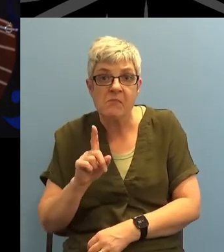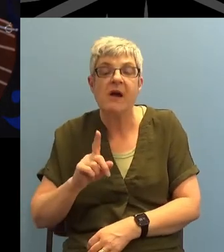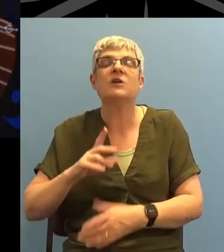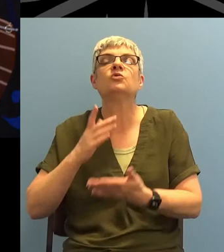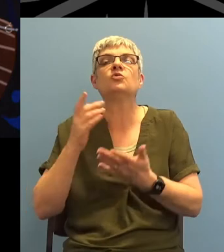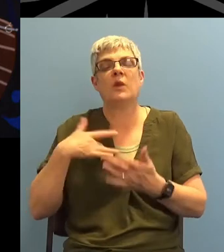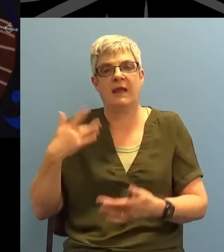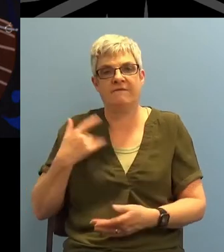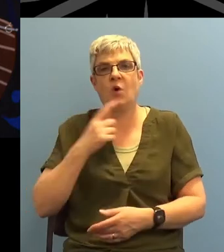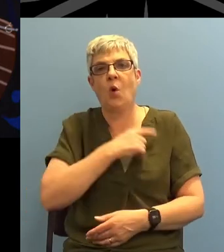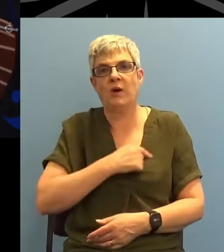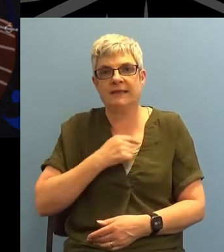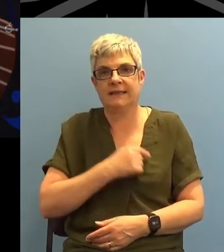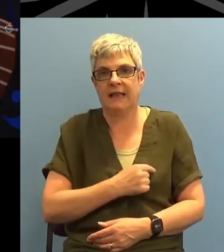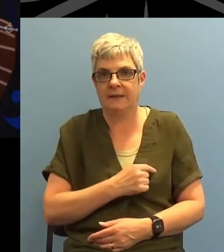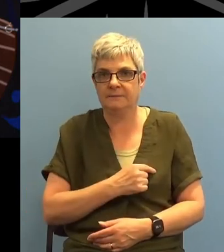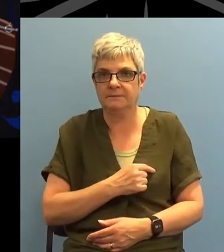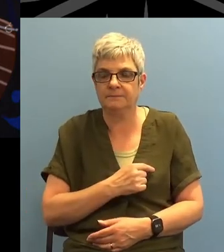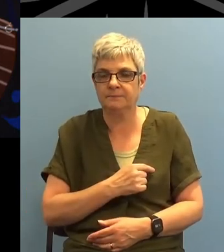honestly.